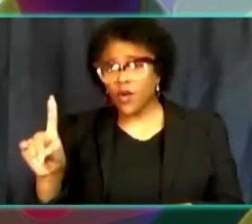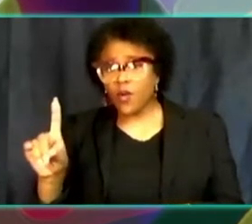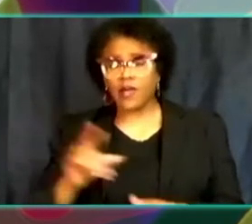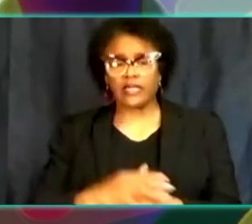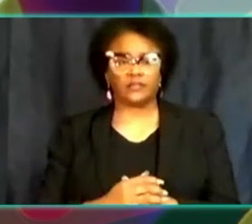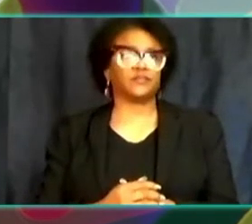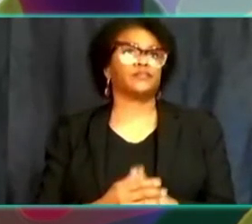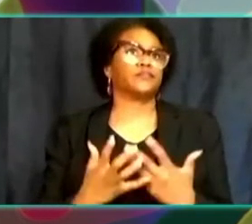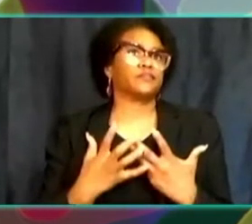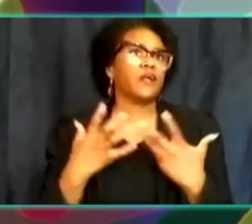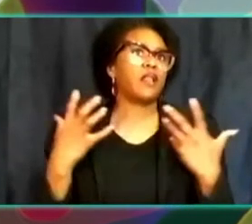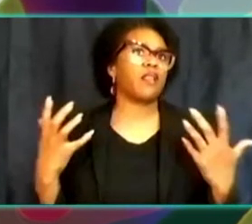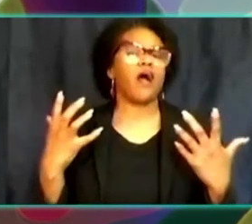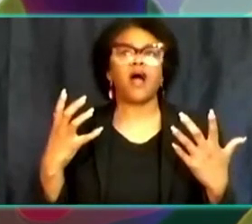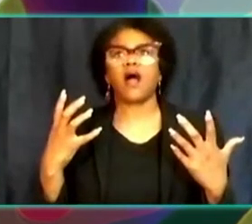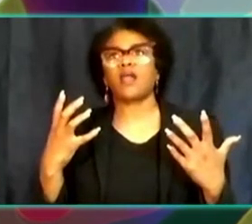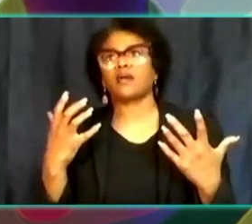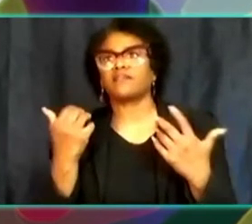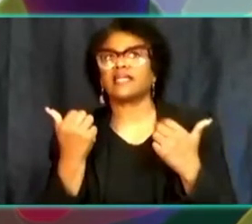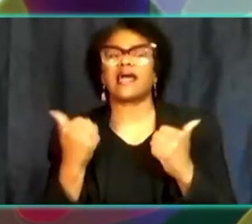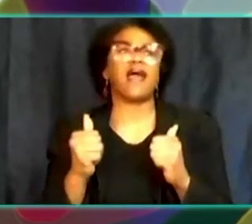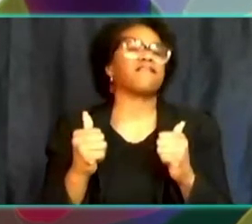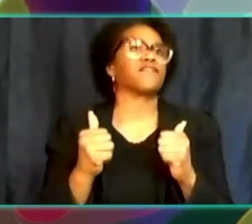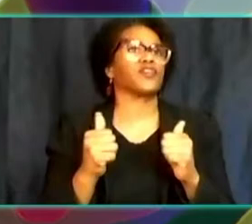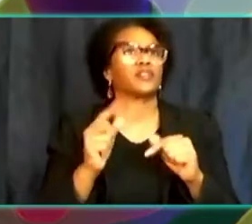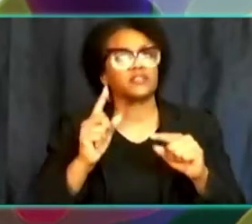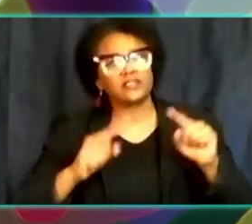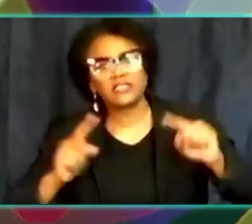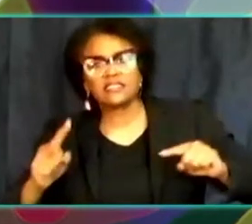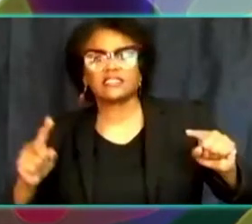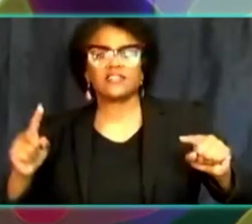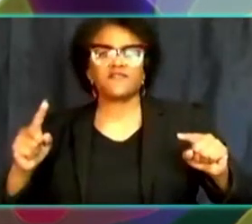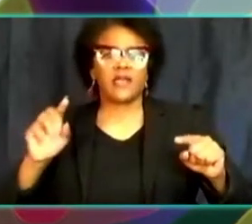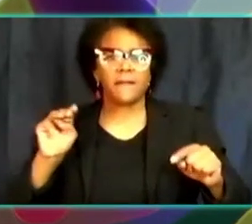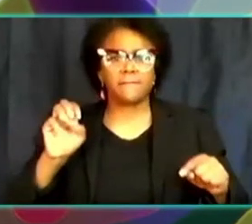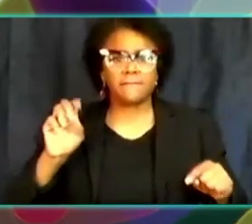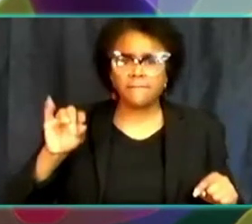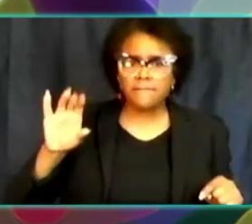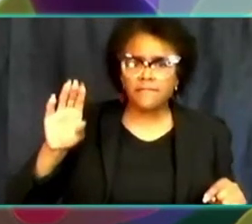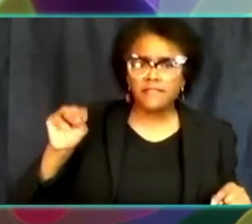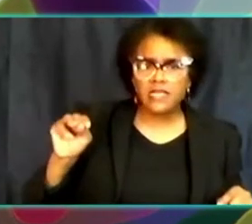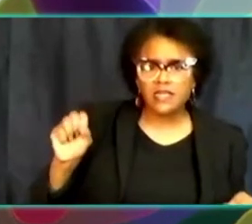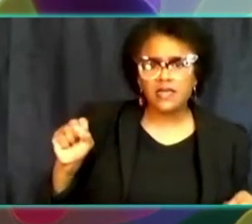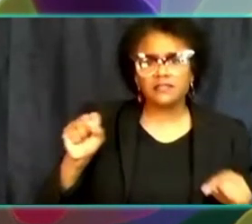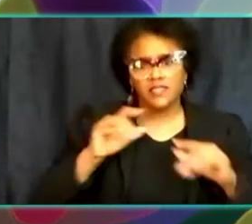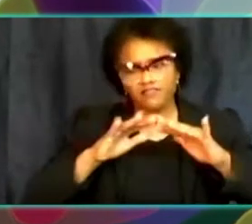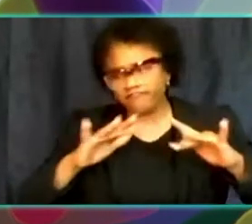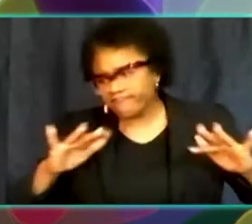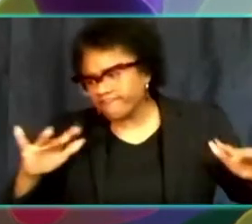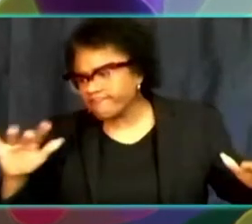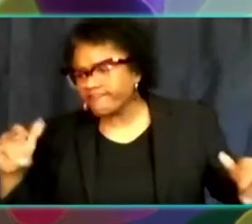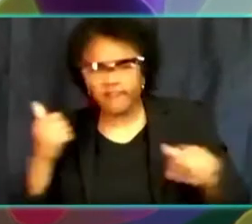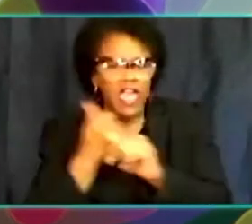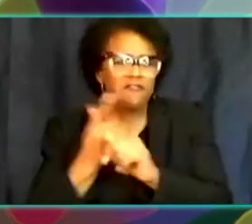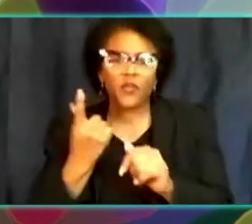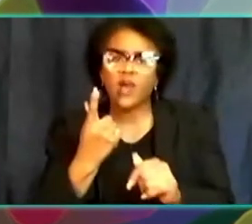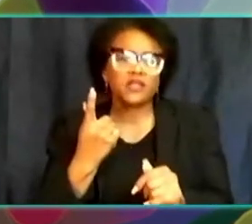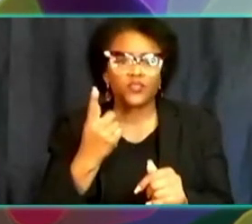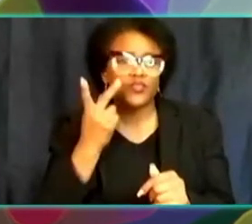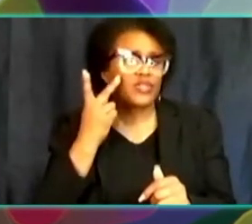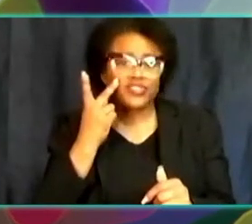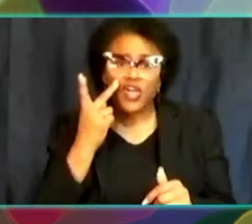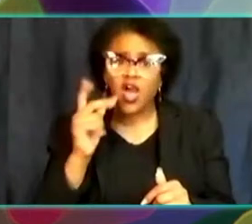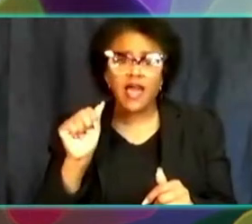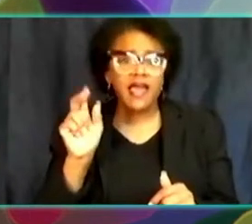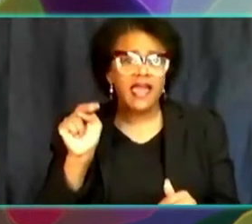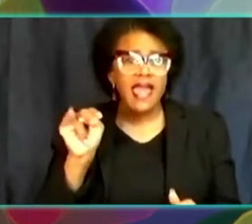of effort, you know, in different mediums across, you know, we saw it in animation,